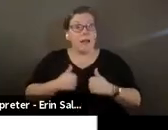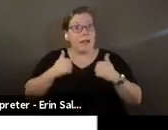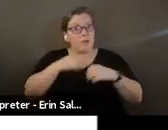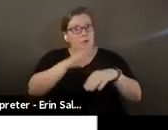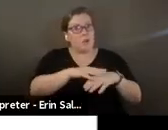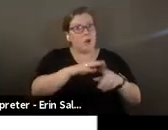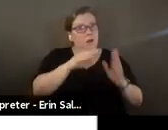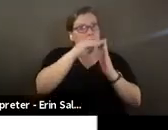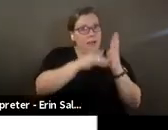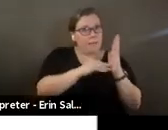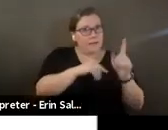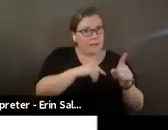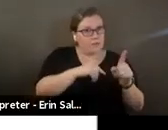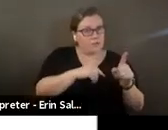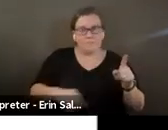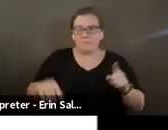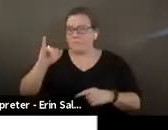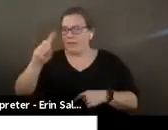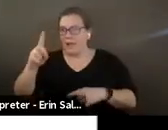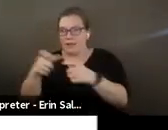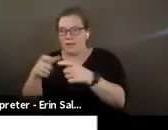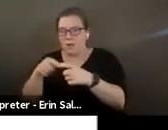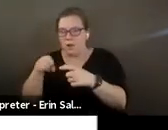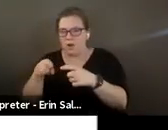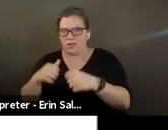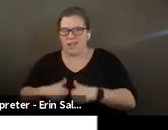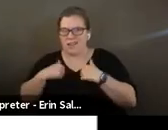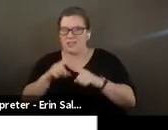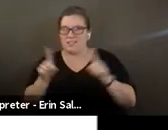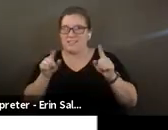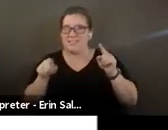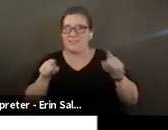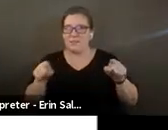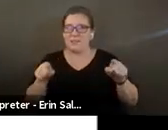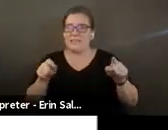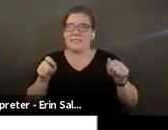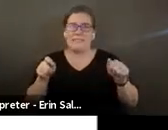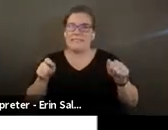application, and then the ID card that they send in has a different address on it.